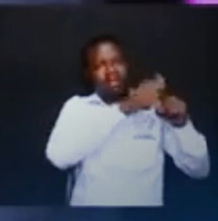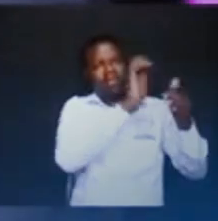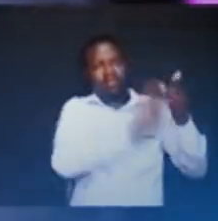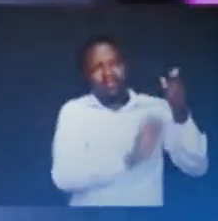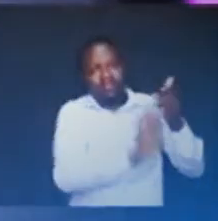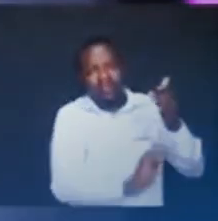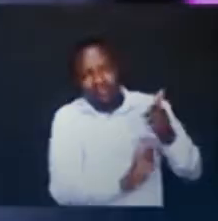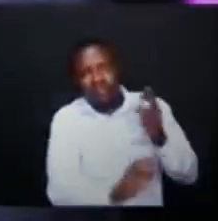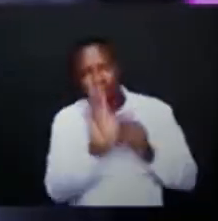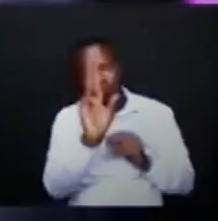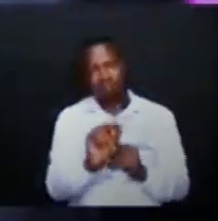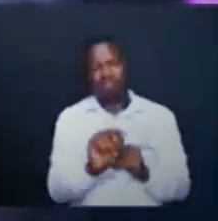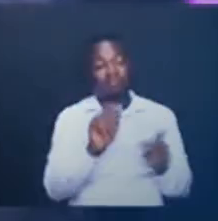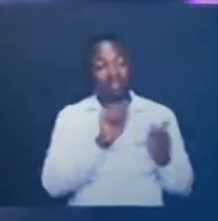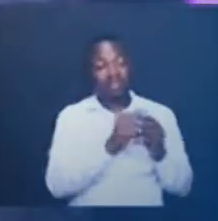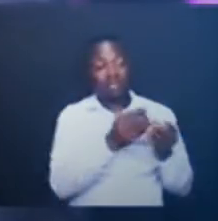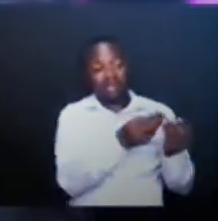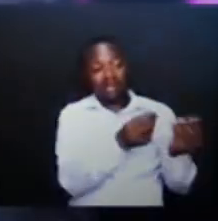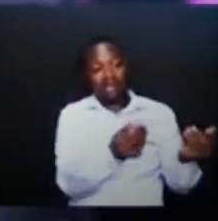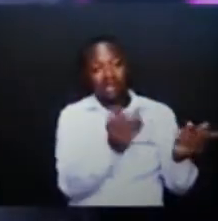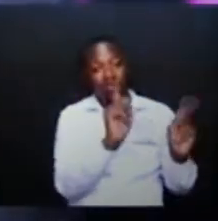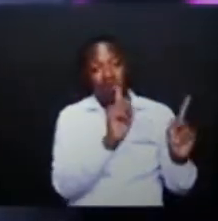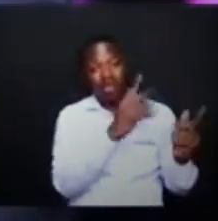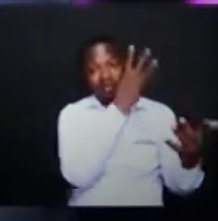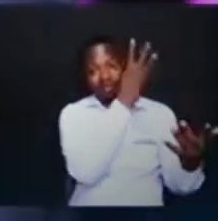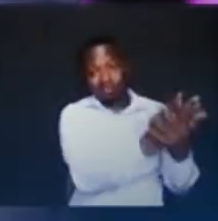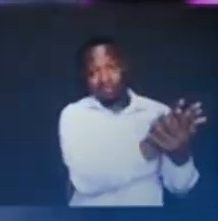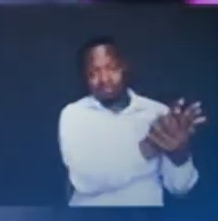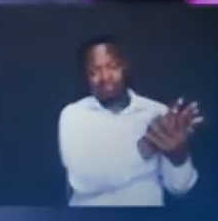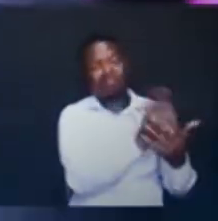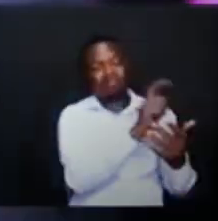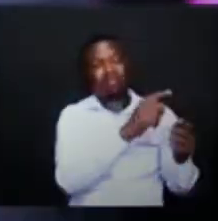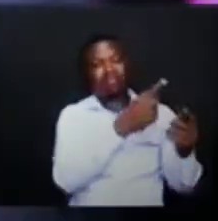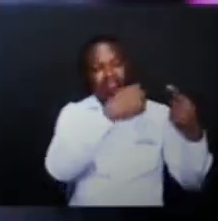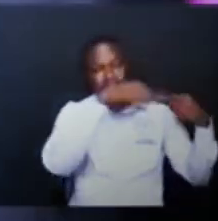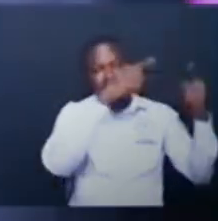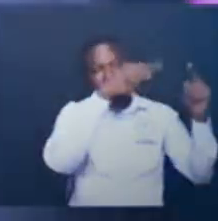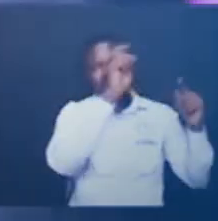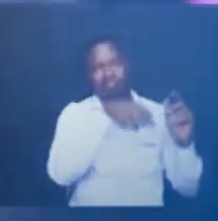decrease. Even in the land of their captivity. Now,